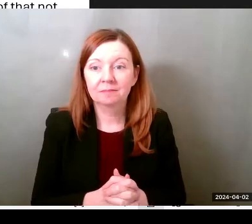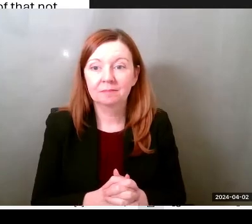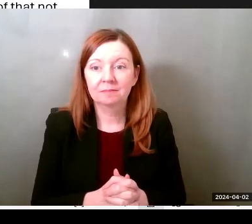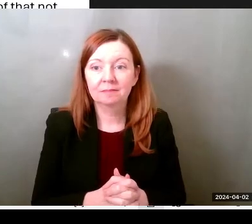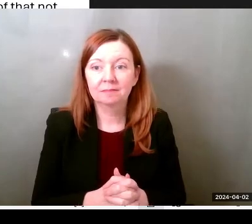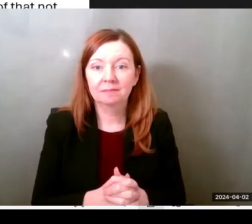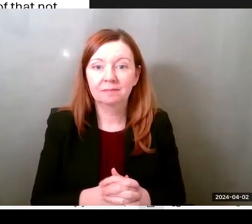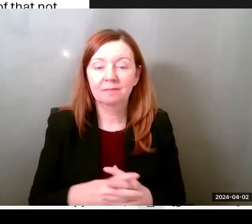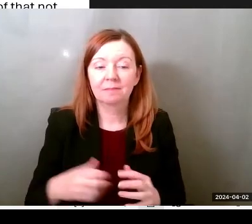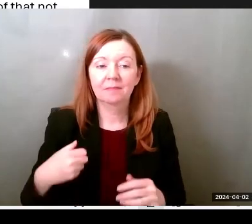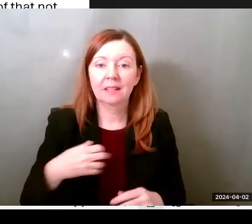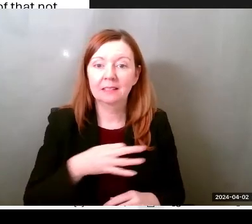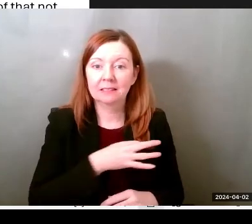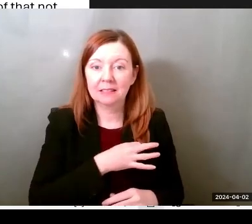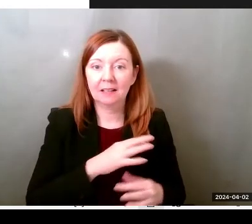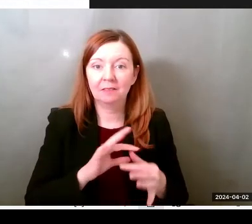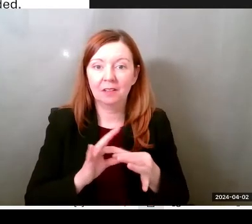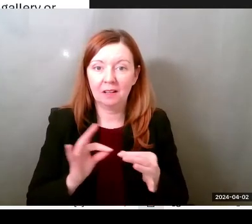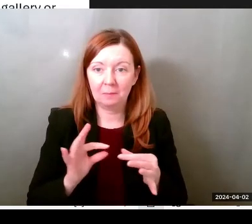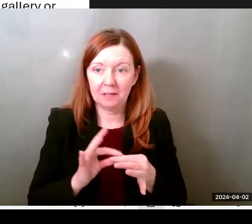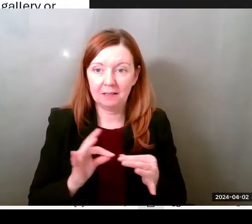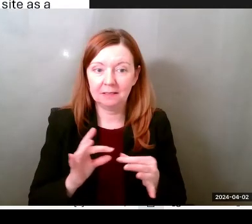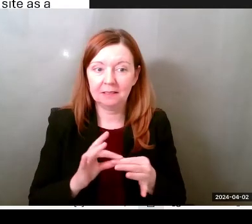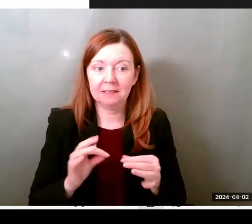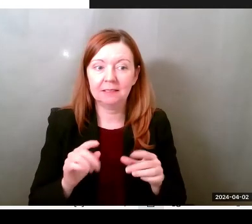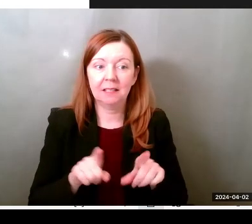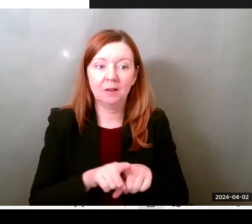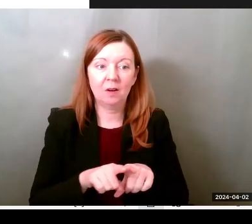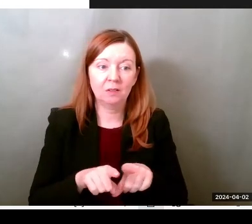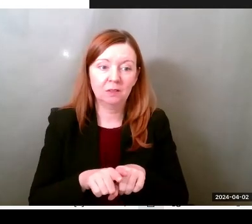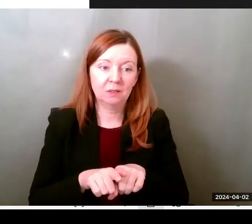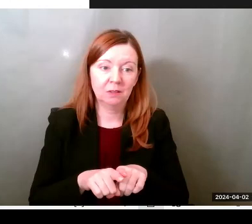staff comments, and also